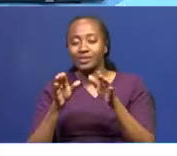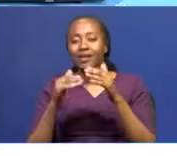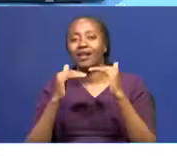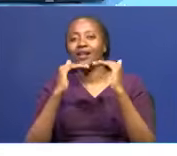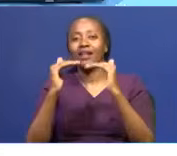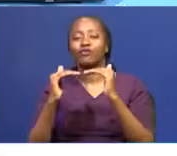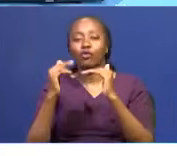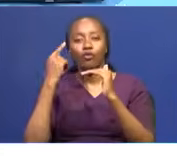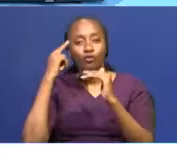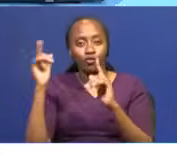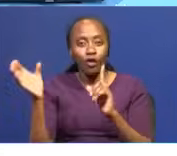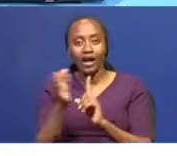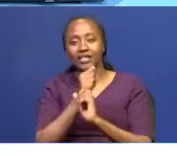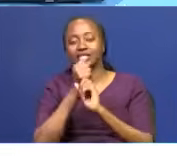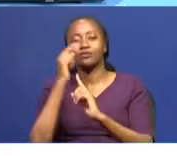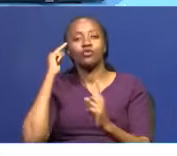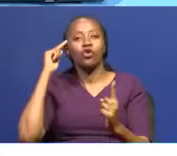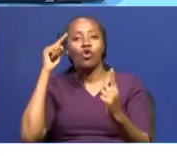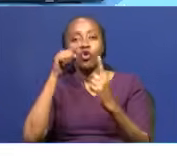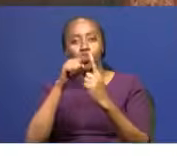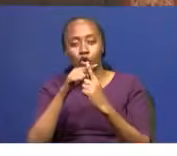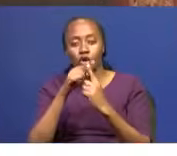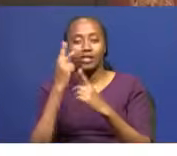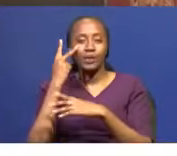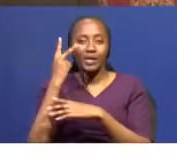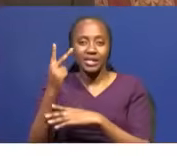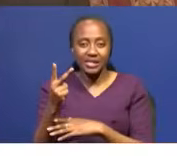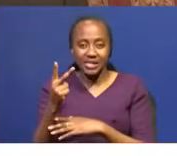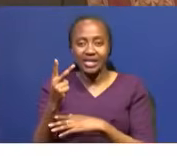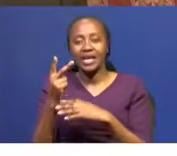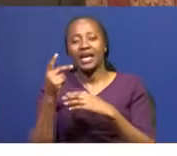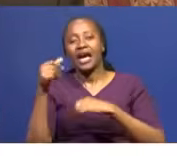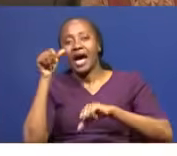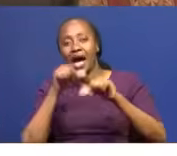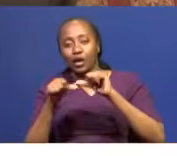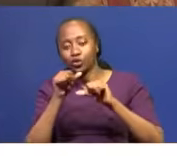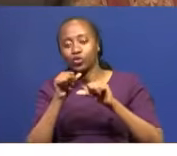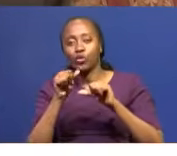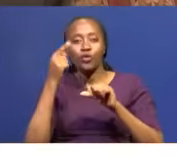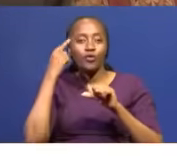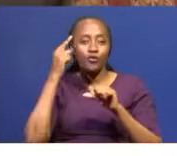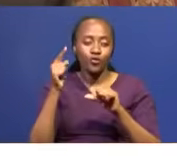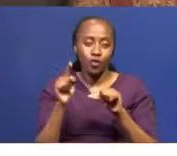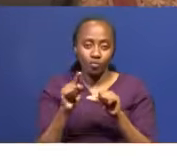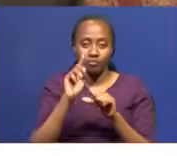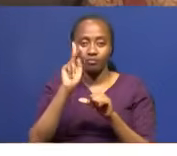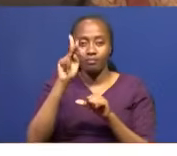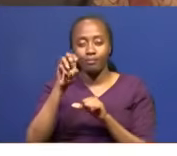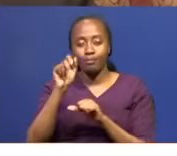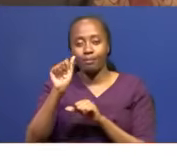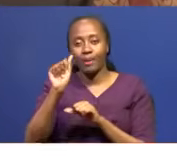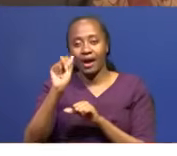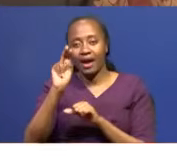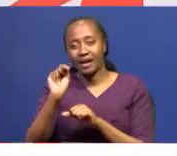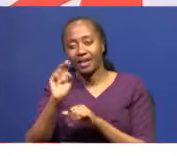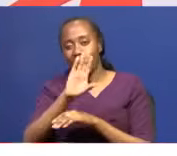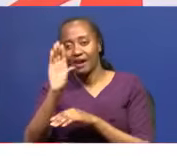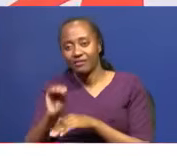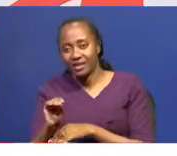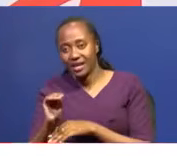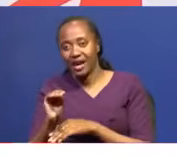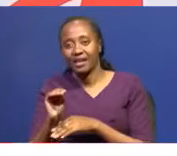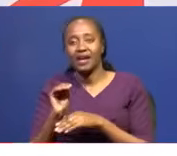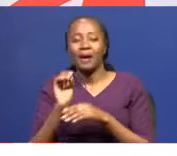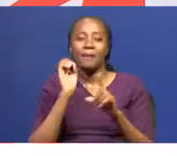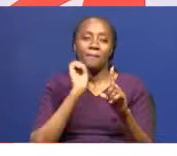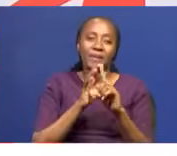development goals. The partnership will see Fireflies Sports, a Pan-African sports company, identity, train,